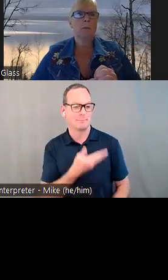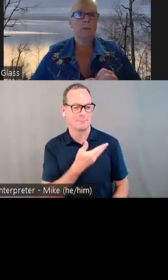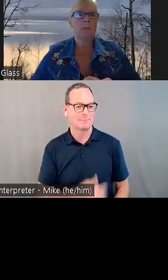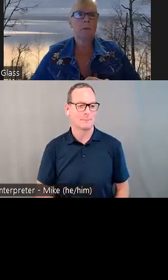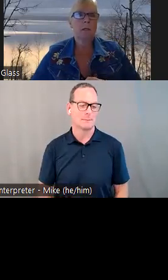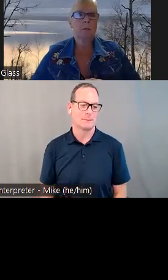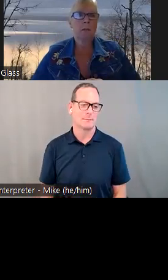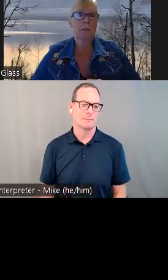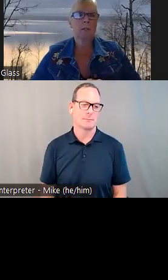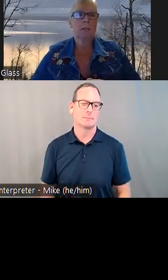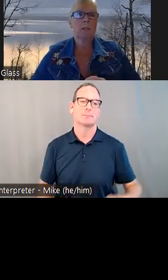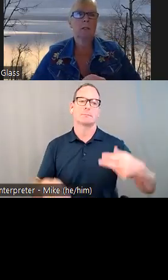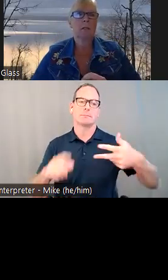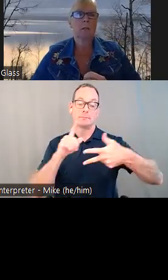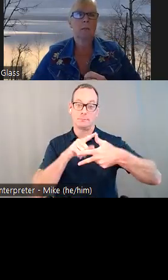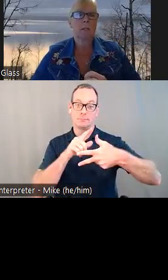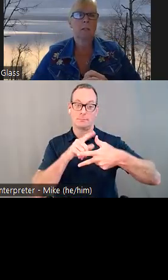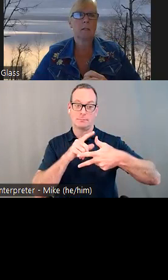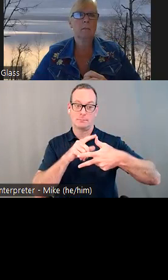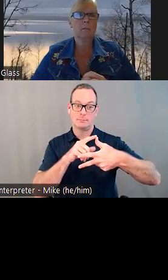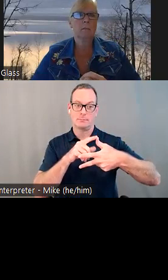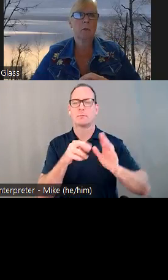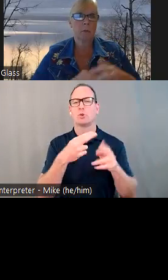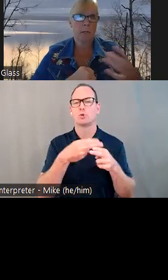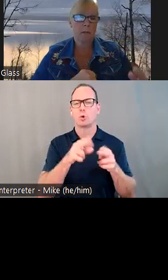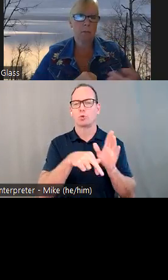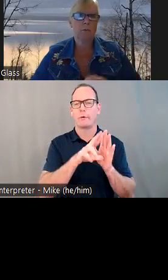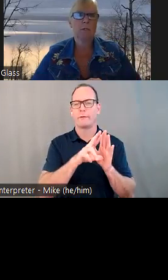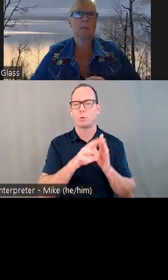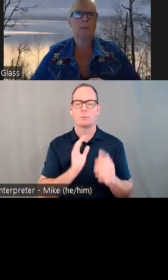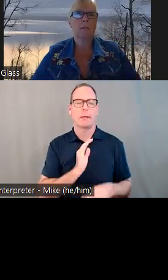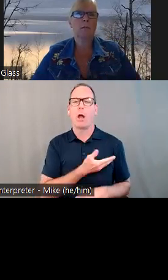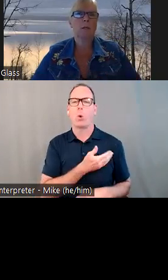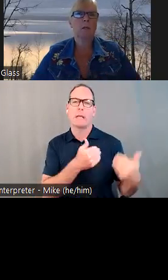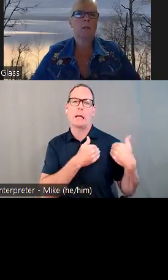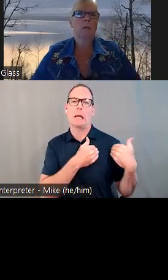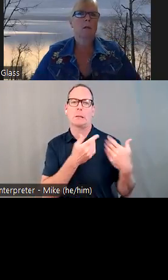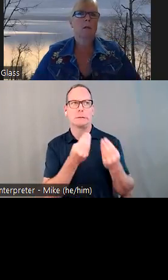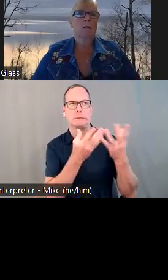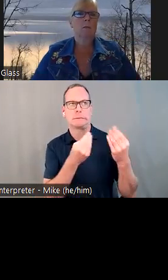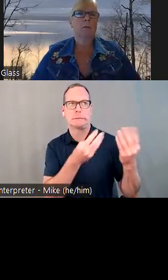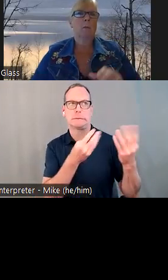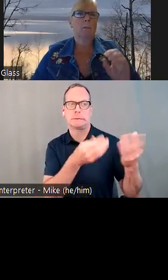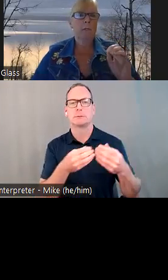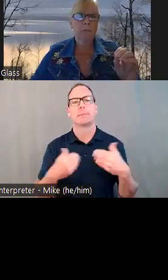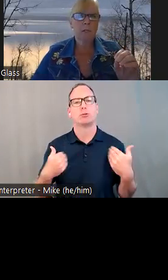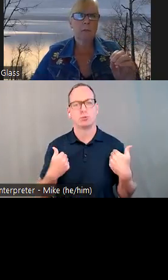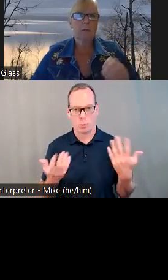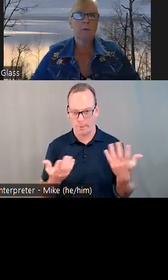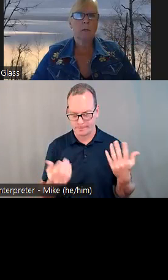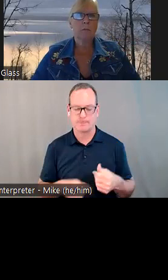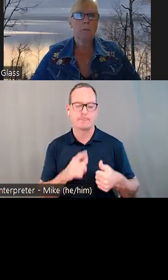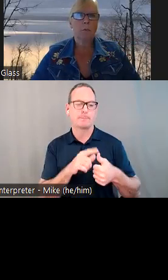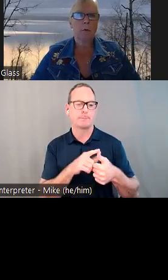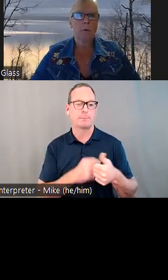our performance management measures in our LBS system, what we're accountable for to the ministry. We'll do a brief little